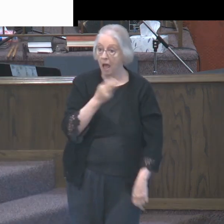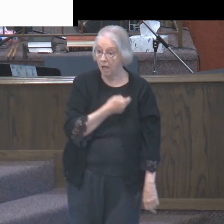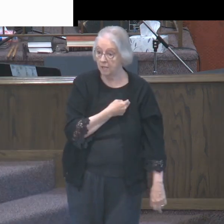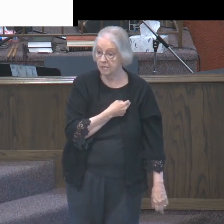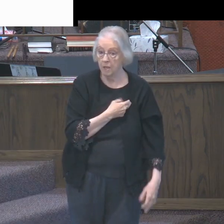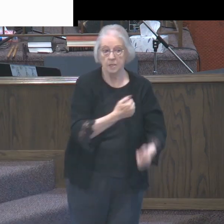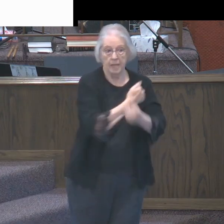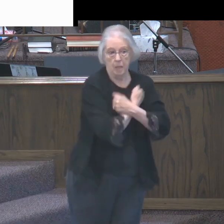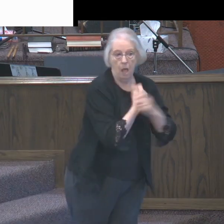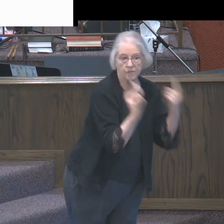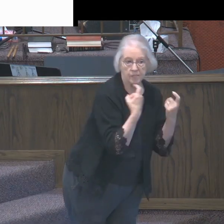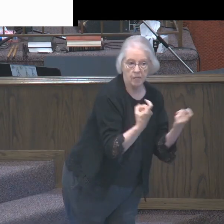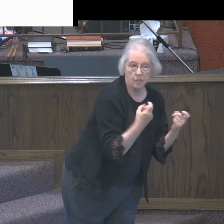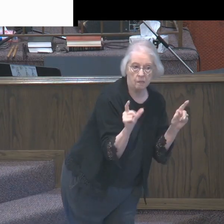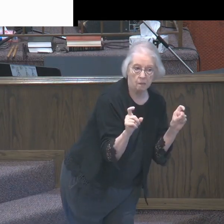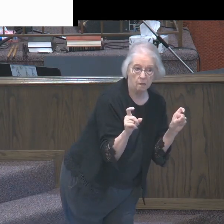Tell me why.